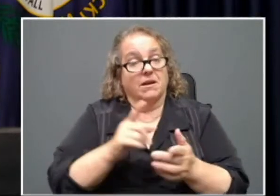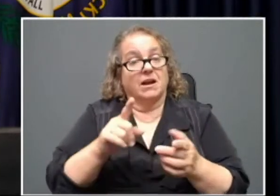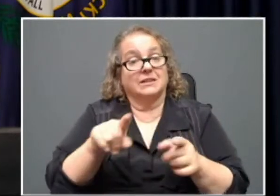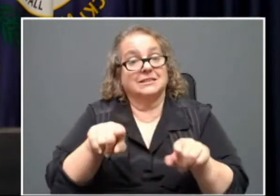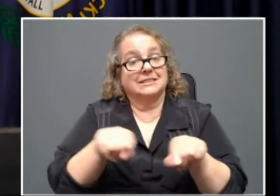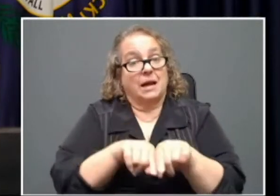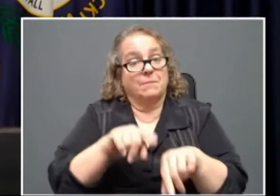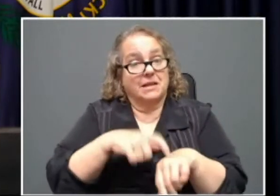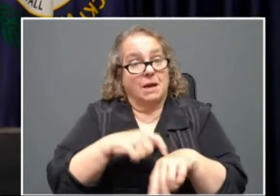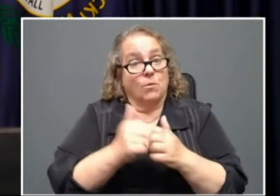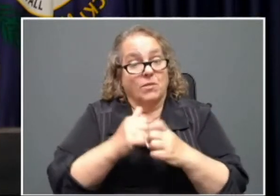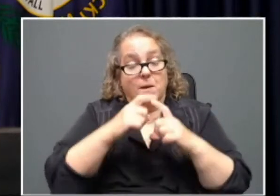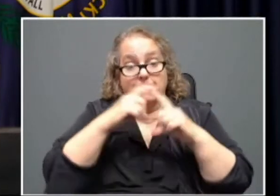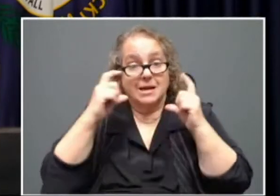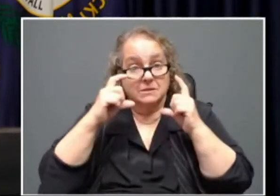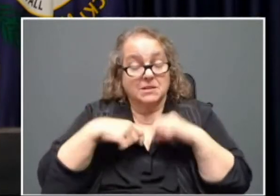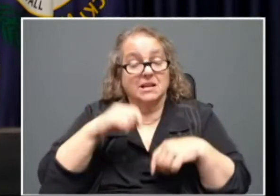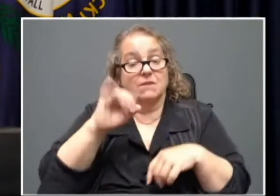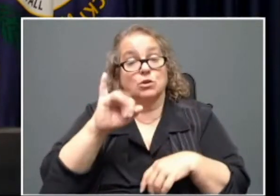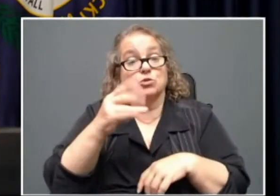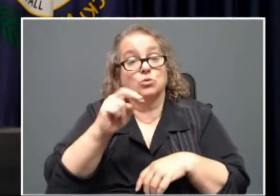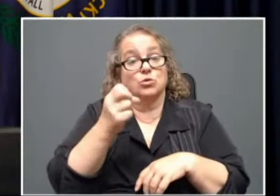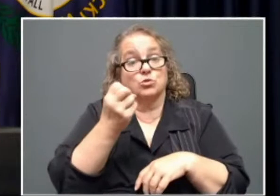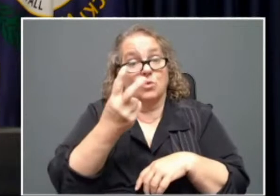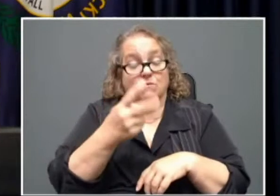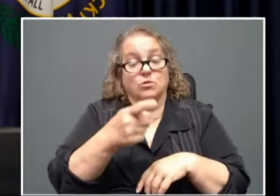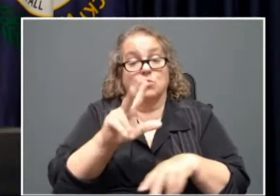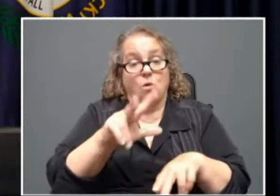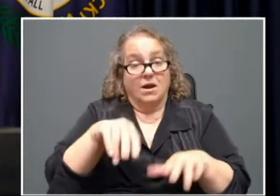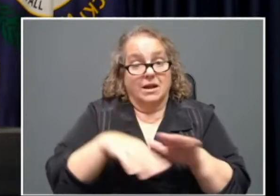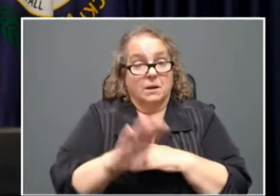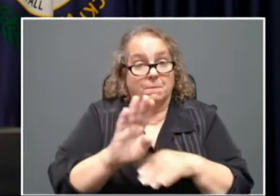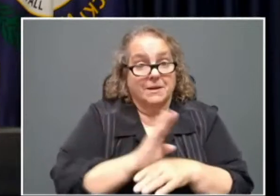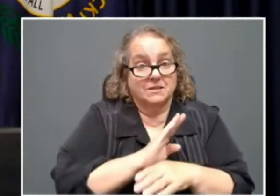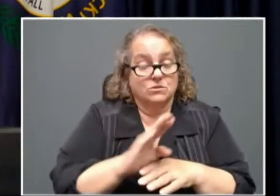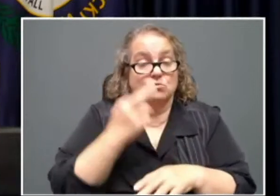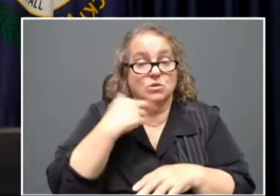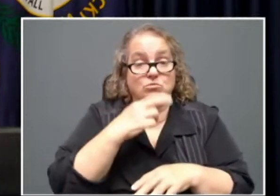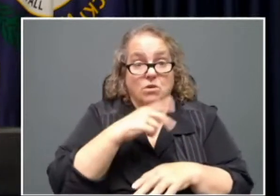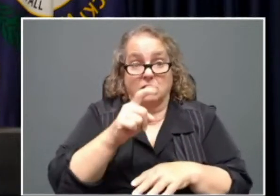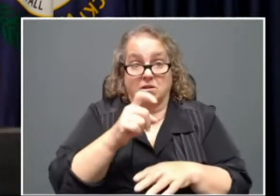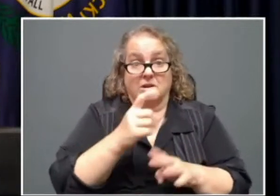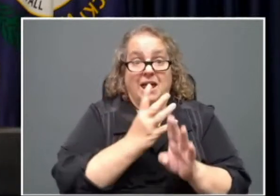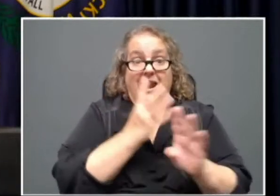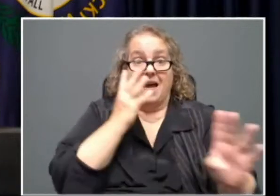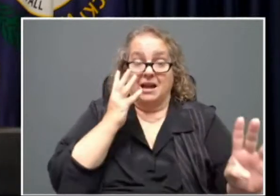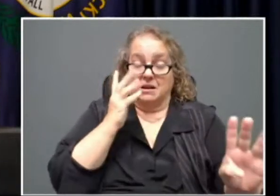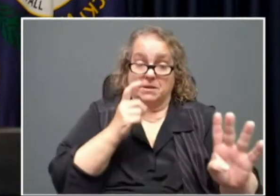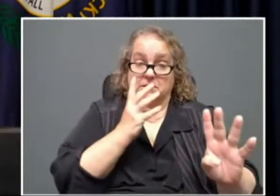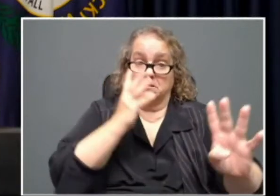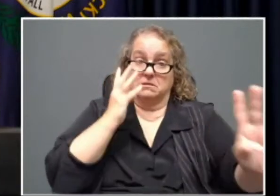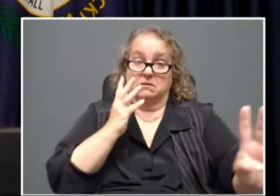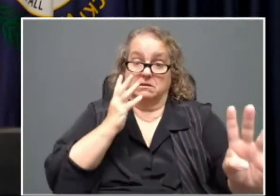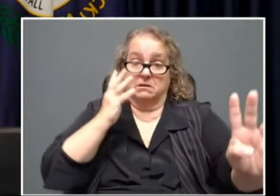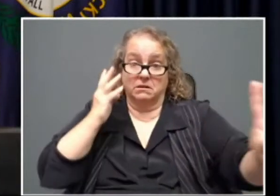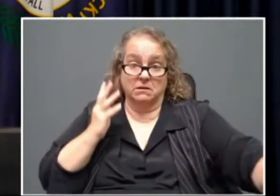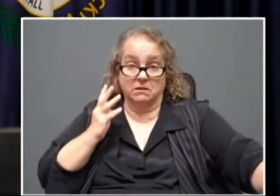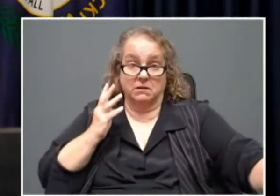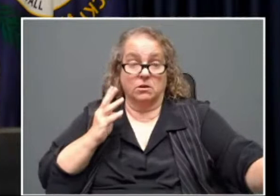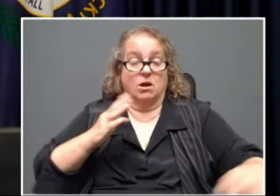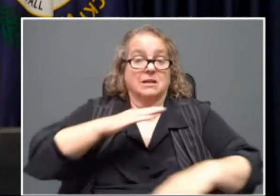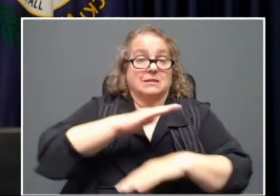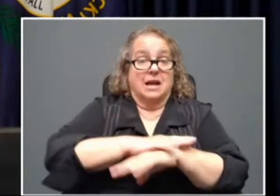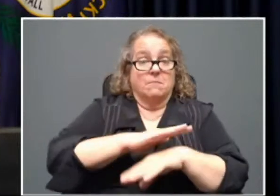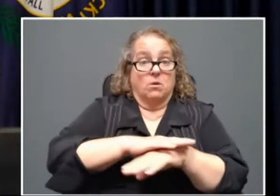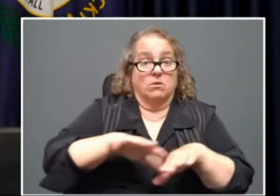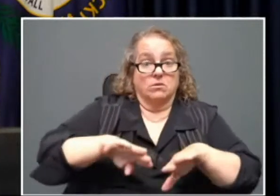June 12th, if you walked into a business or restaurant, would lines of people not need to be spread out or tables not spread out, et cetera?